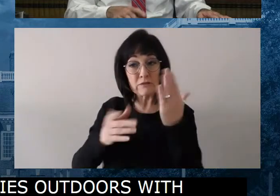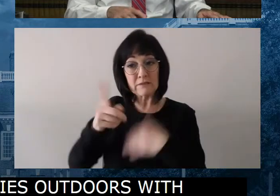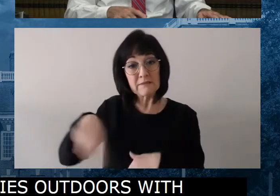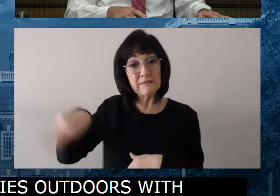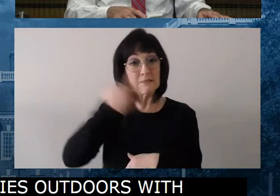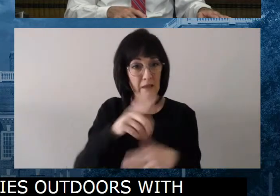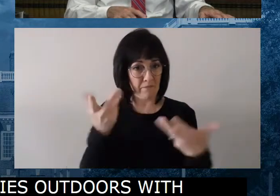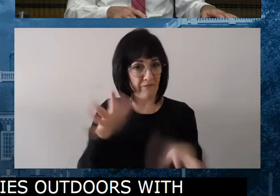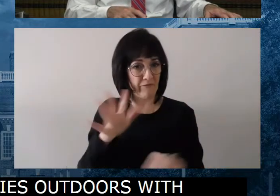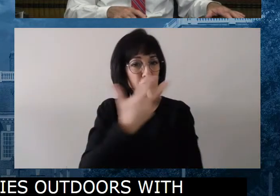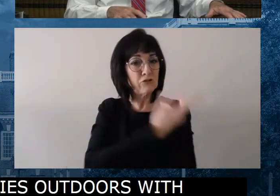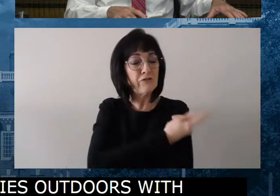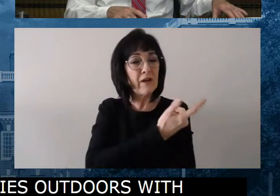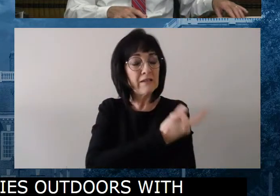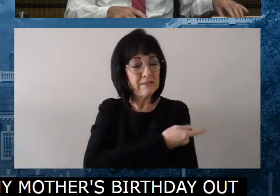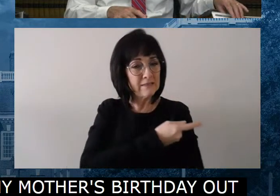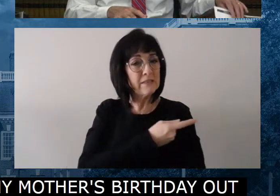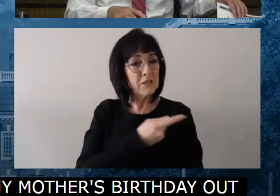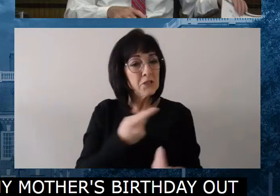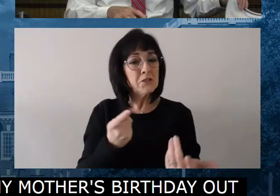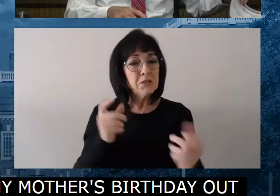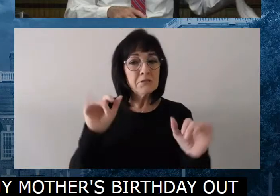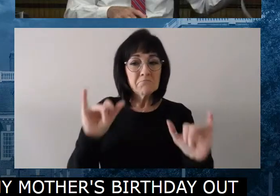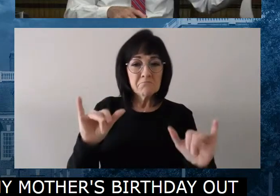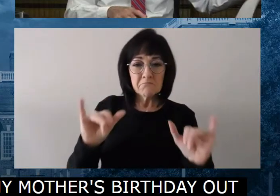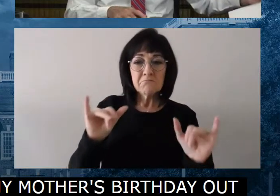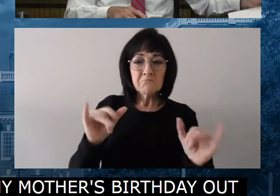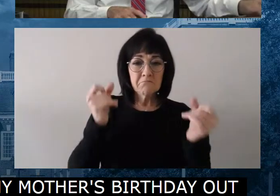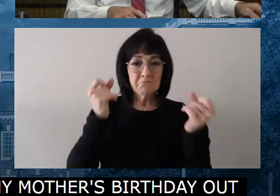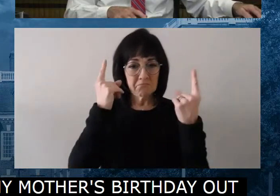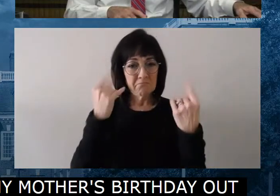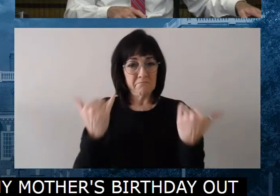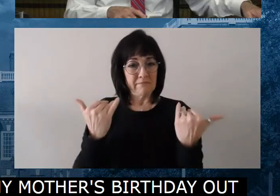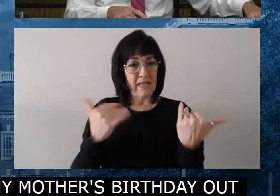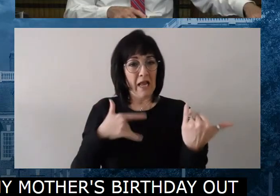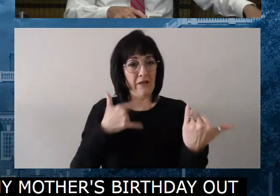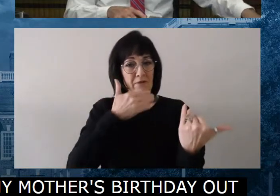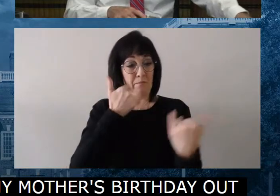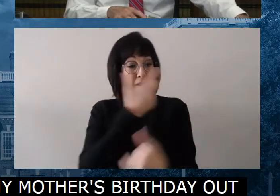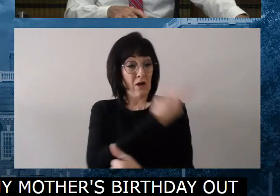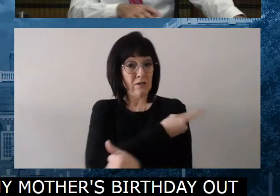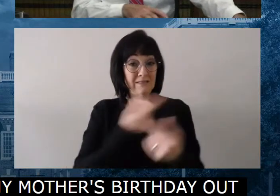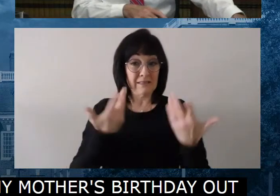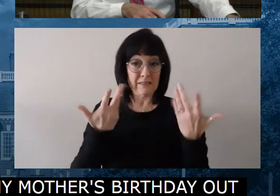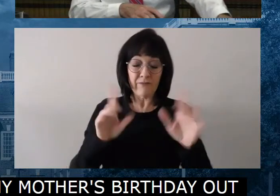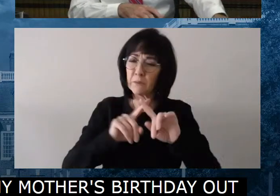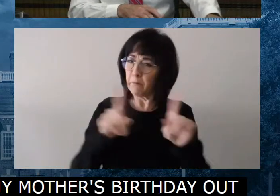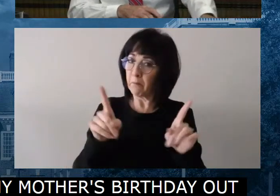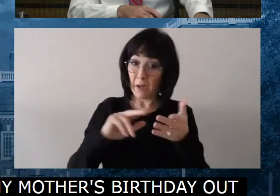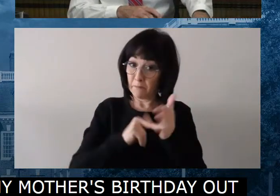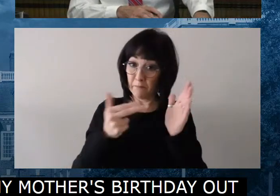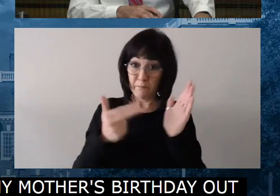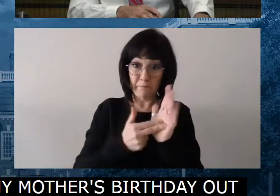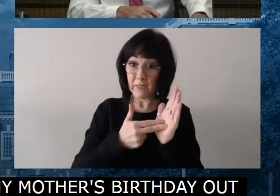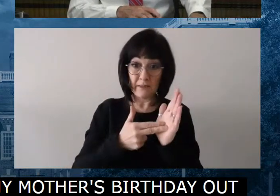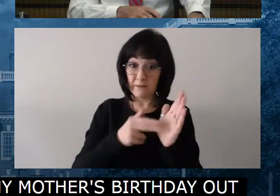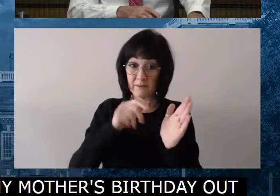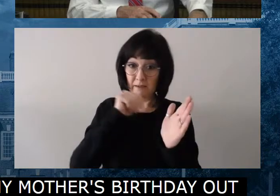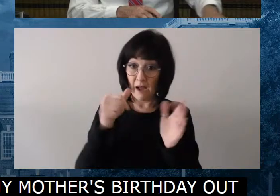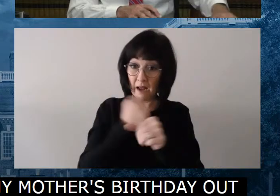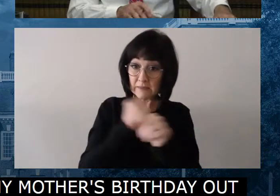to be conscious and careful of our mask wearing and social distancing. Our testing totals we've